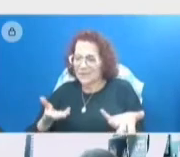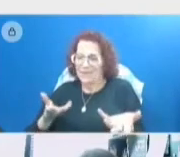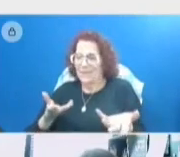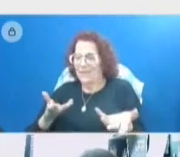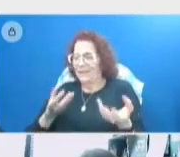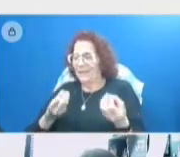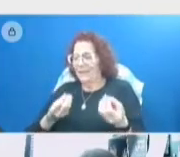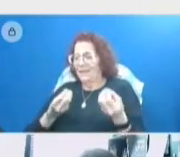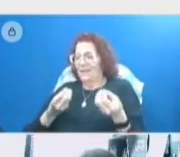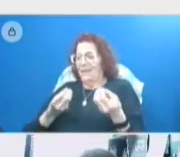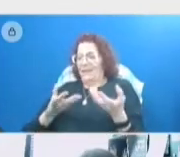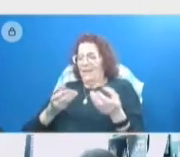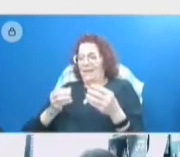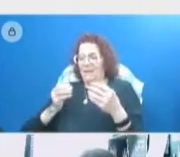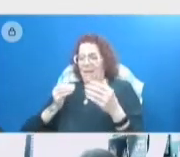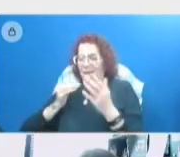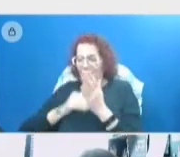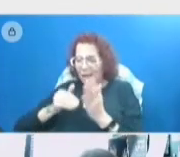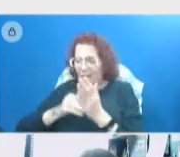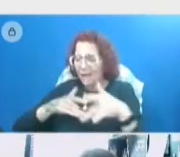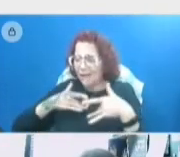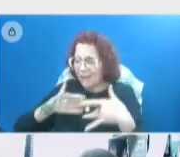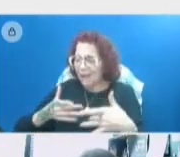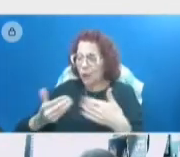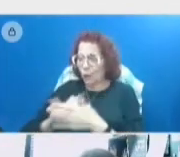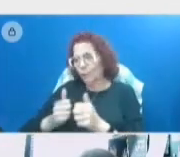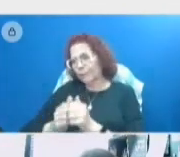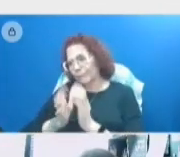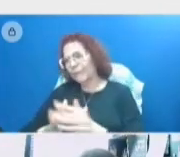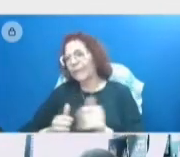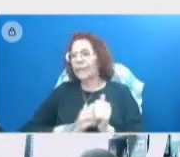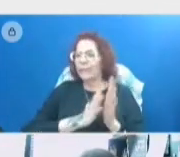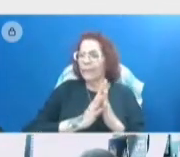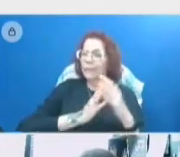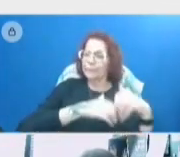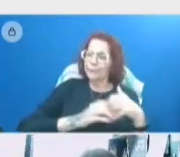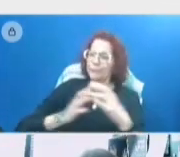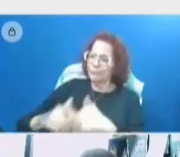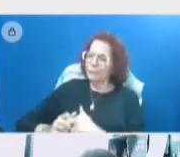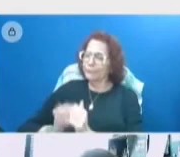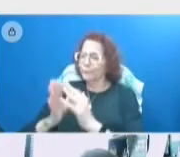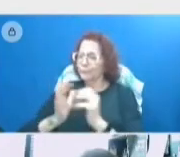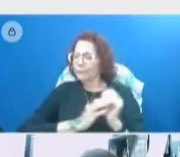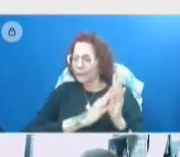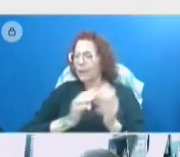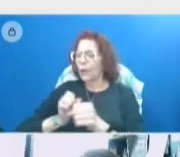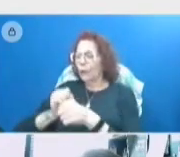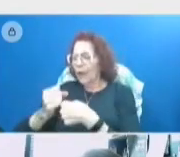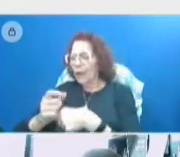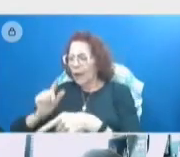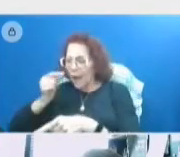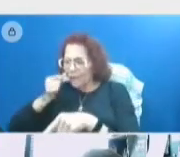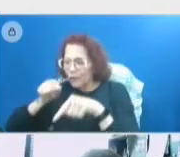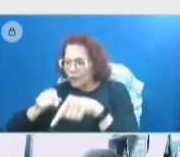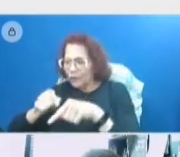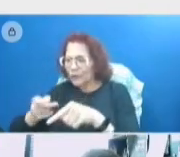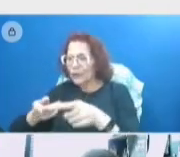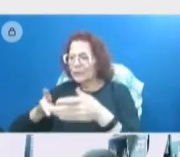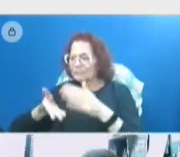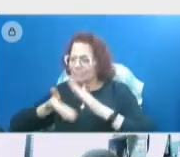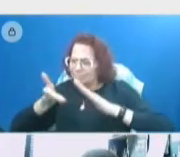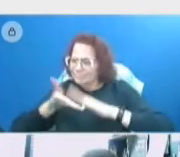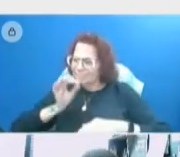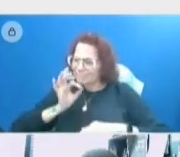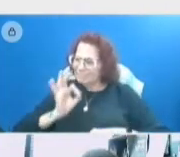new entities that are being created to govern over elections operations are being done in a more partisan way. And I think